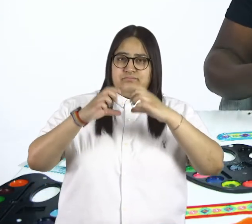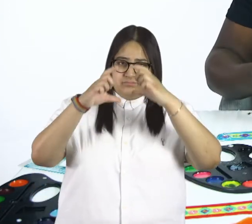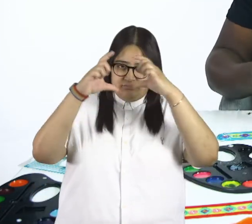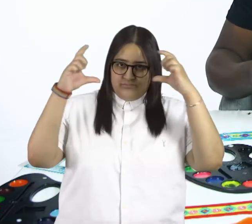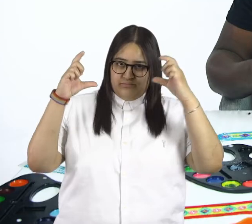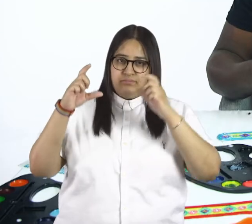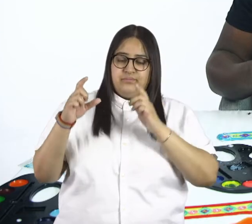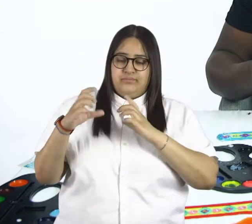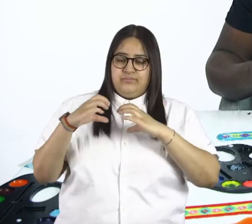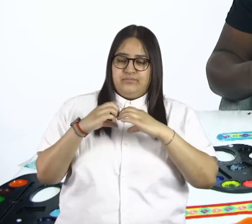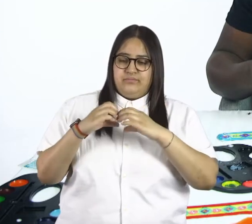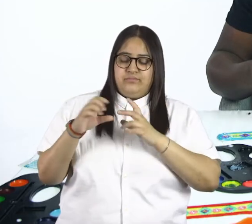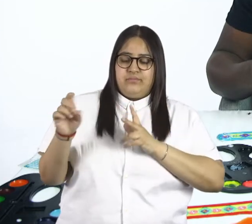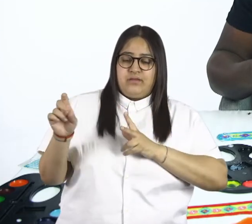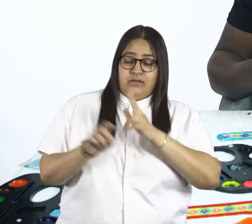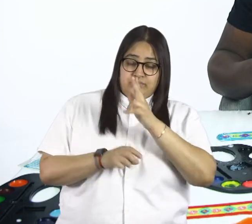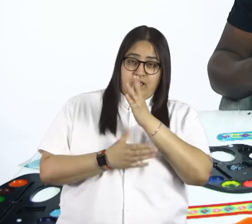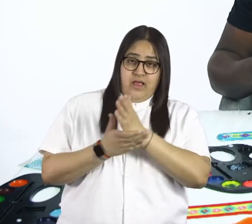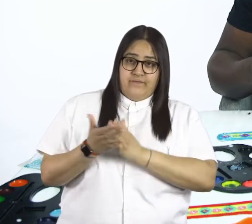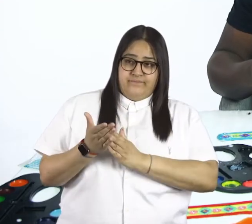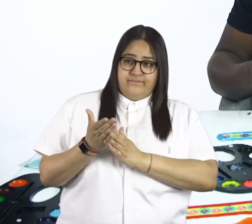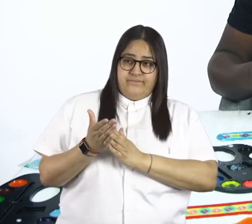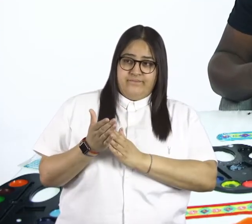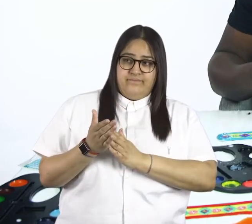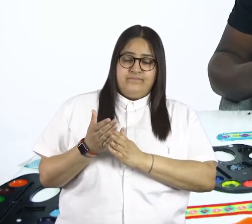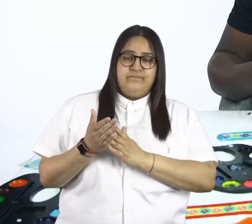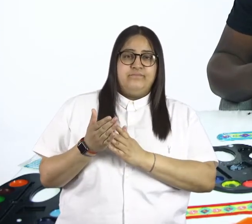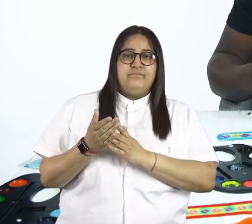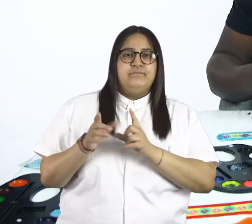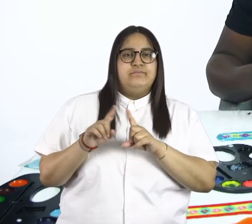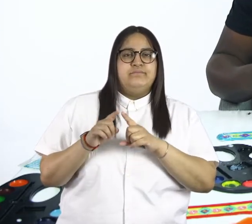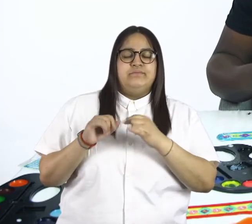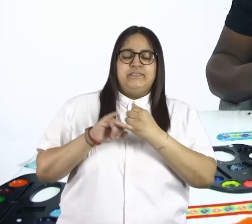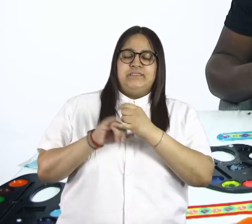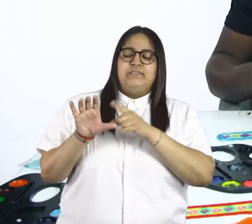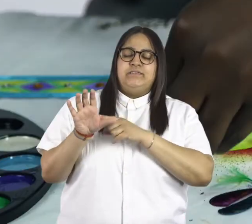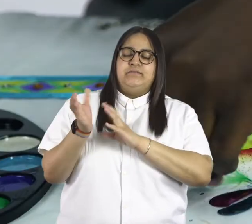half, it creates a shape of itself.